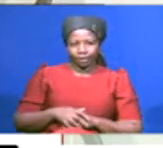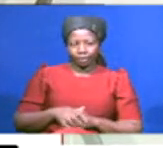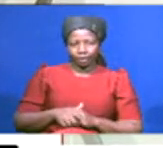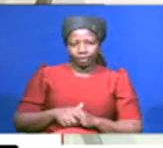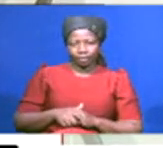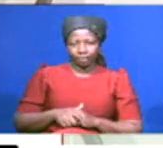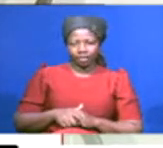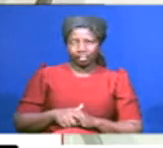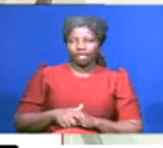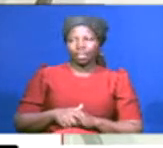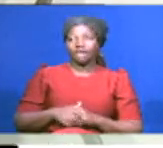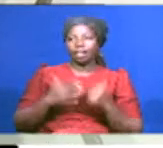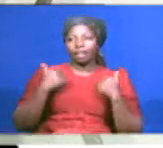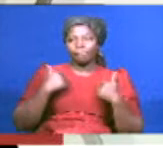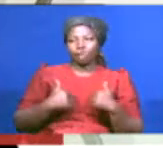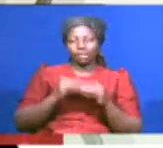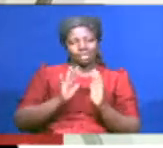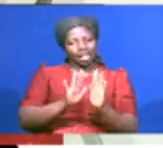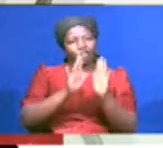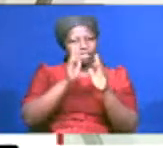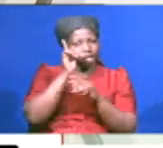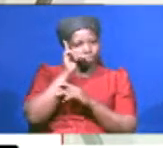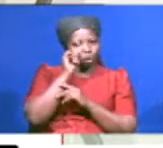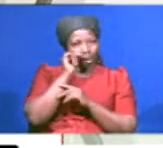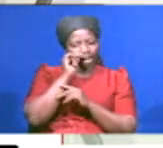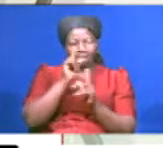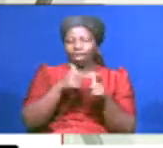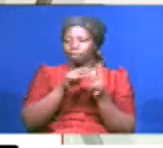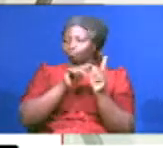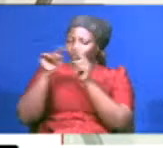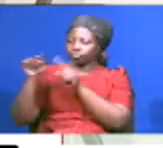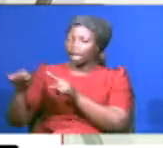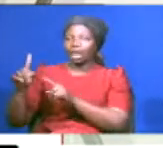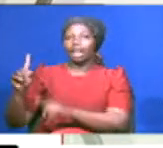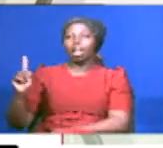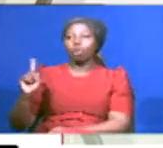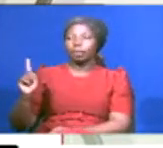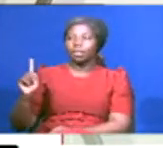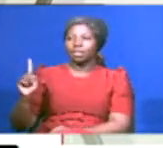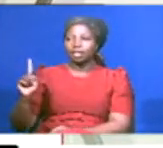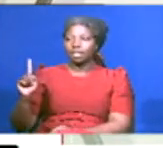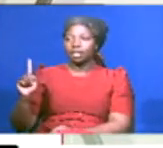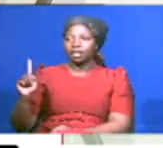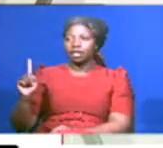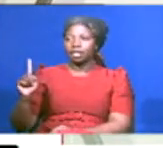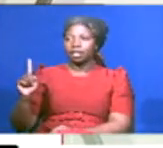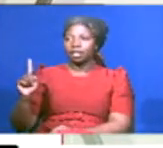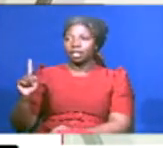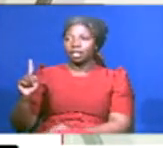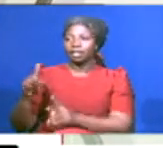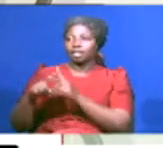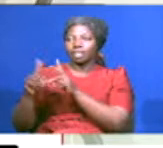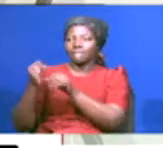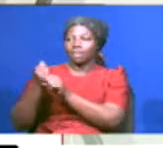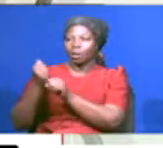there, I left Mombasa International, then I came in Nairobi. Mm-hmm. I started working with